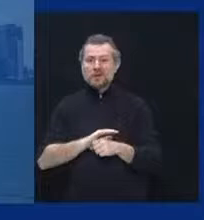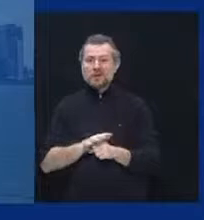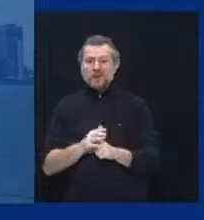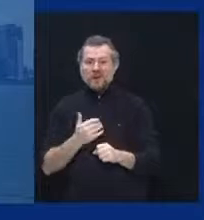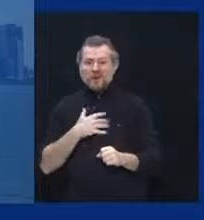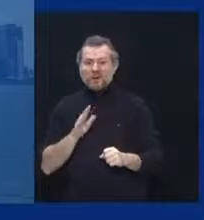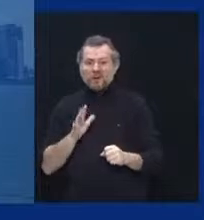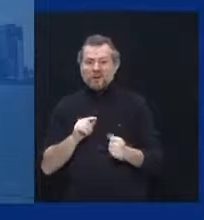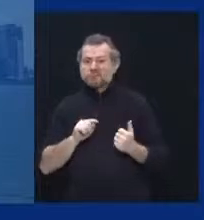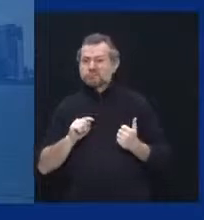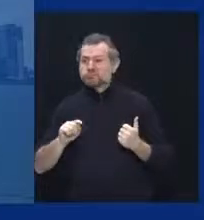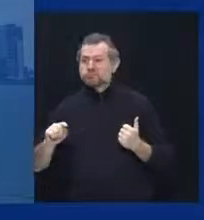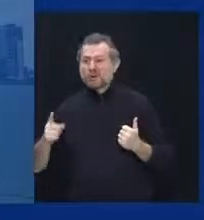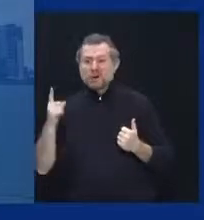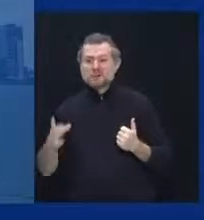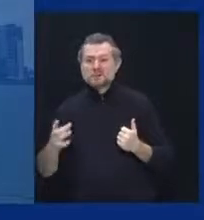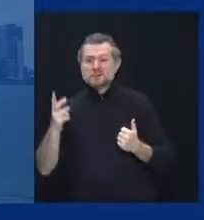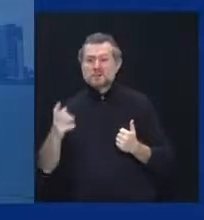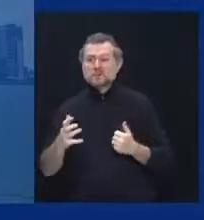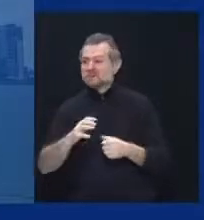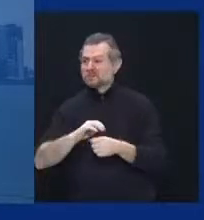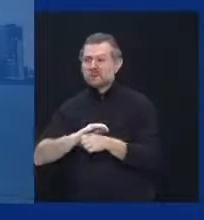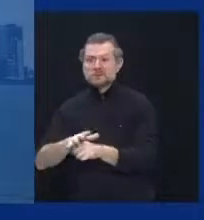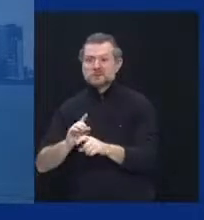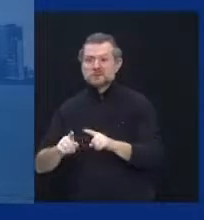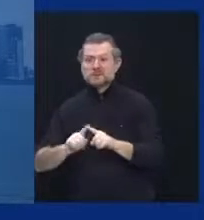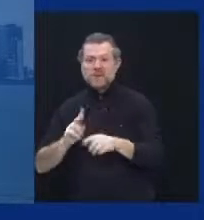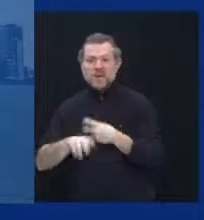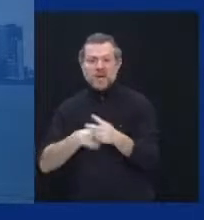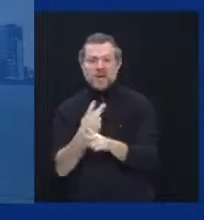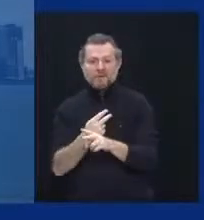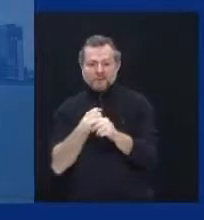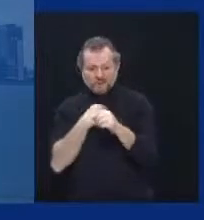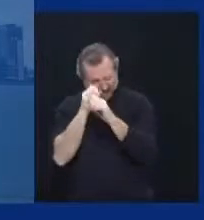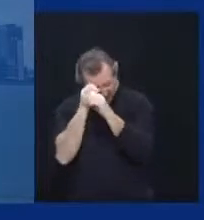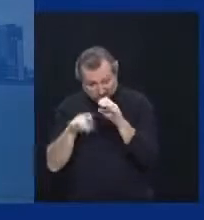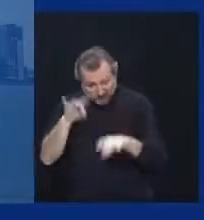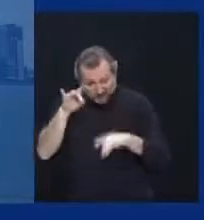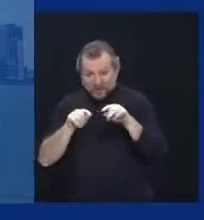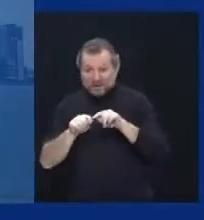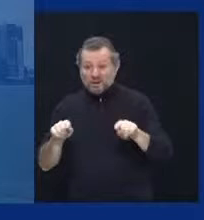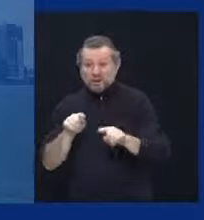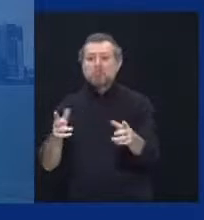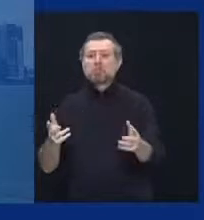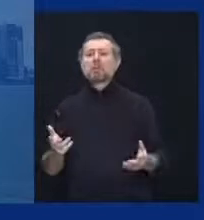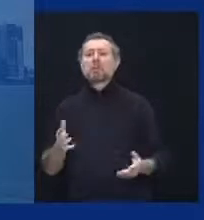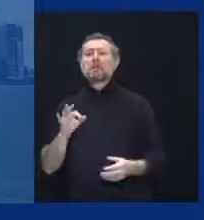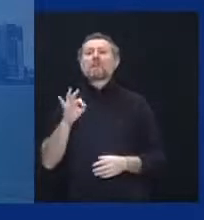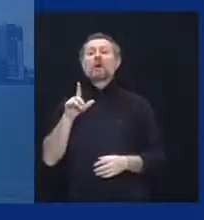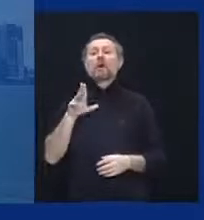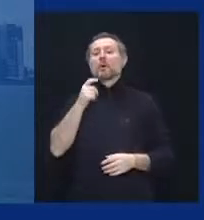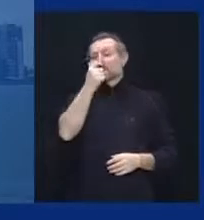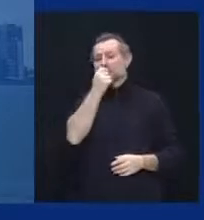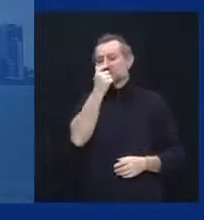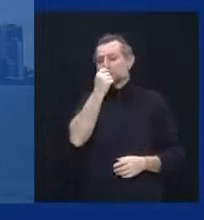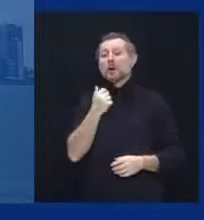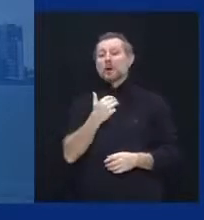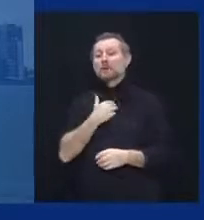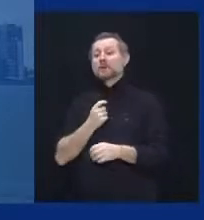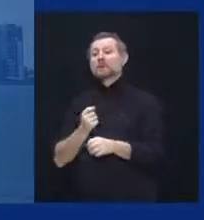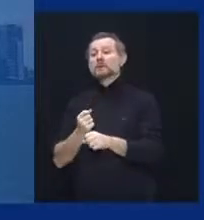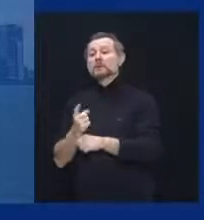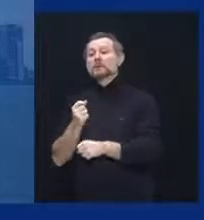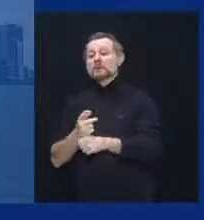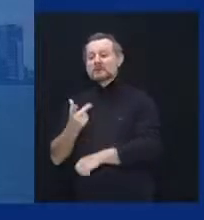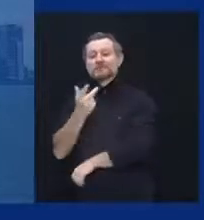hundreds of mutations of this virus. And remember, the flu virus, every year you get a new vaccine because it